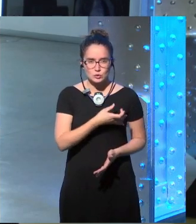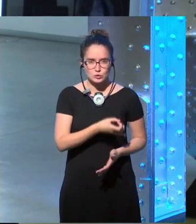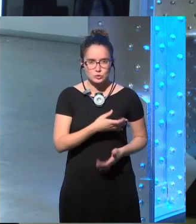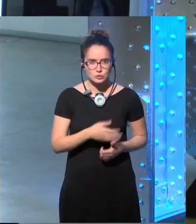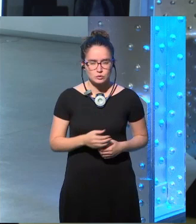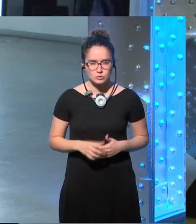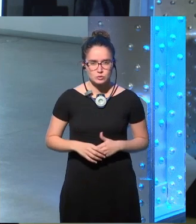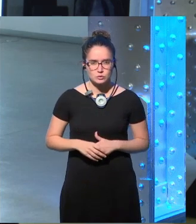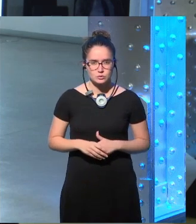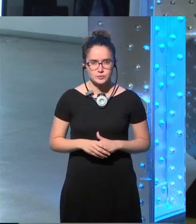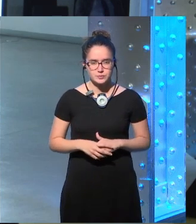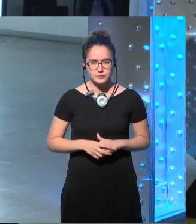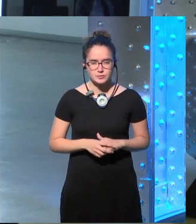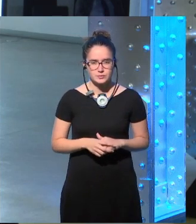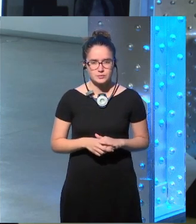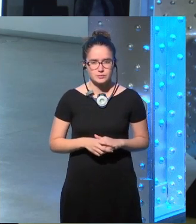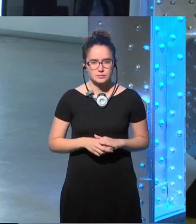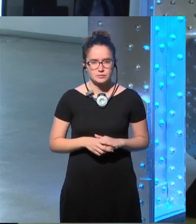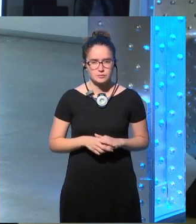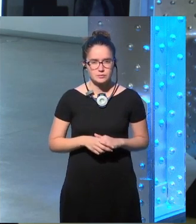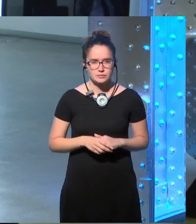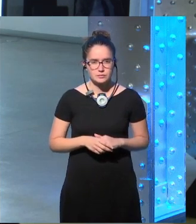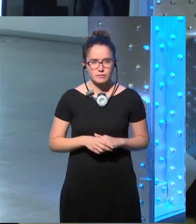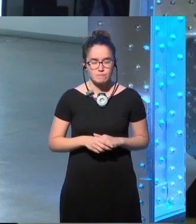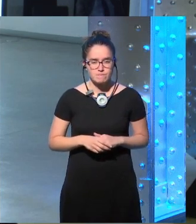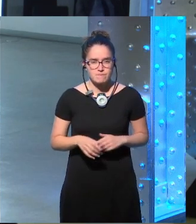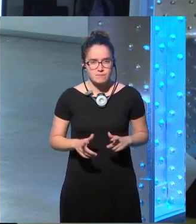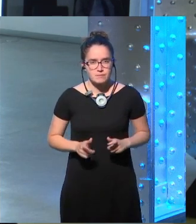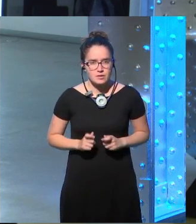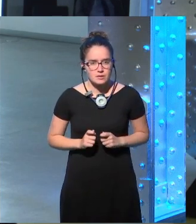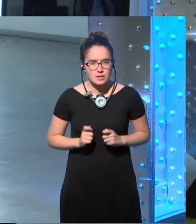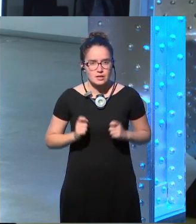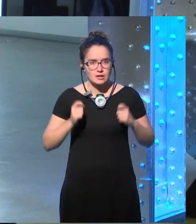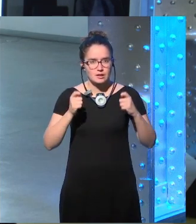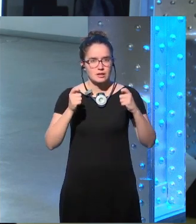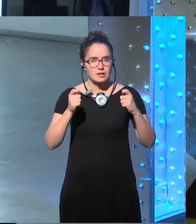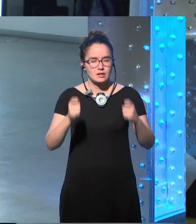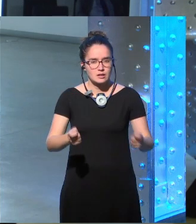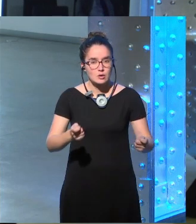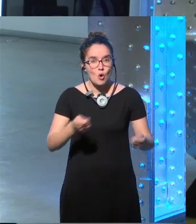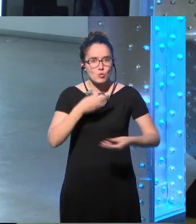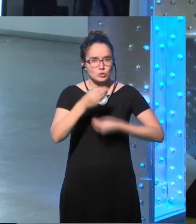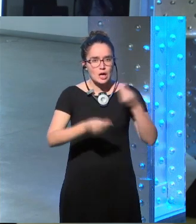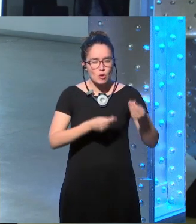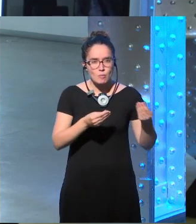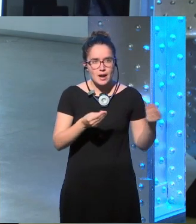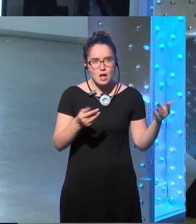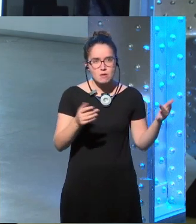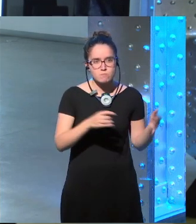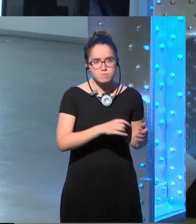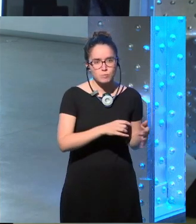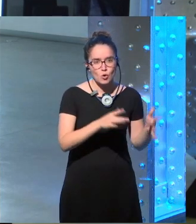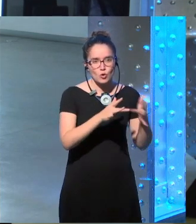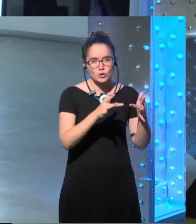with mixed success, provided a bridge between past and new work. So through